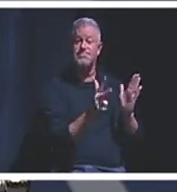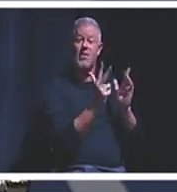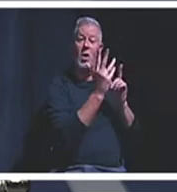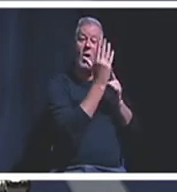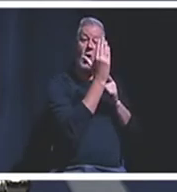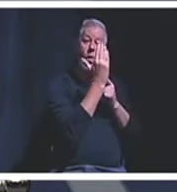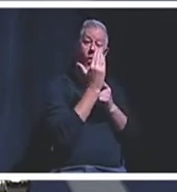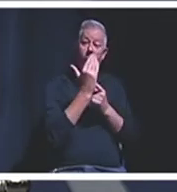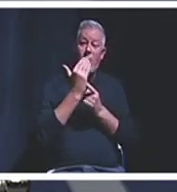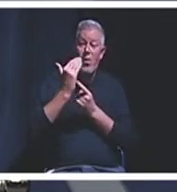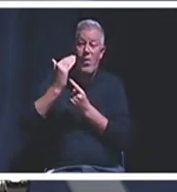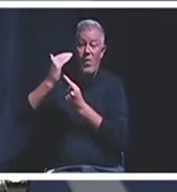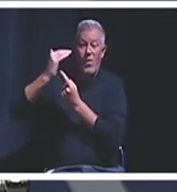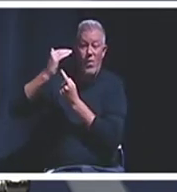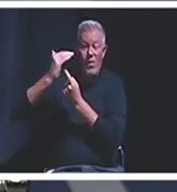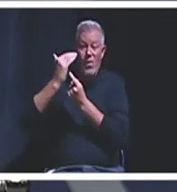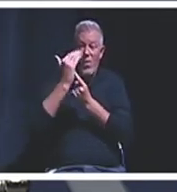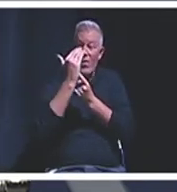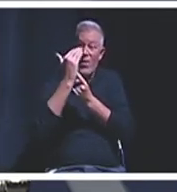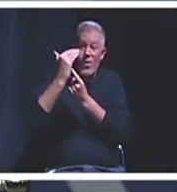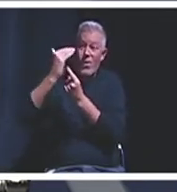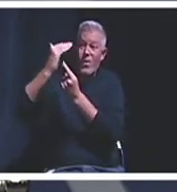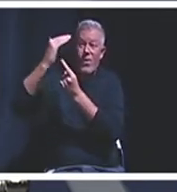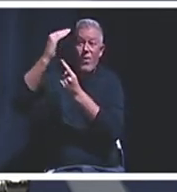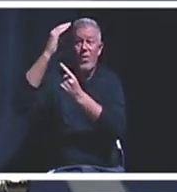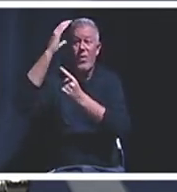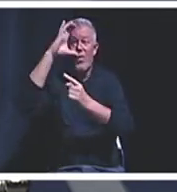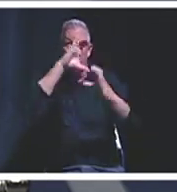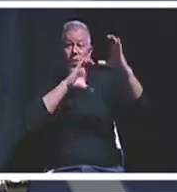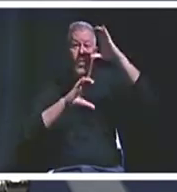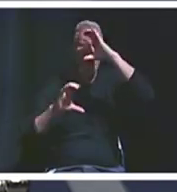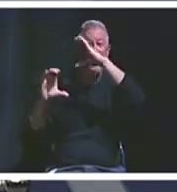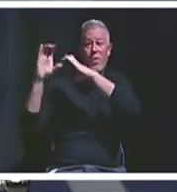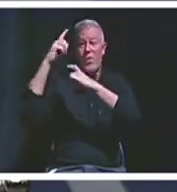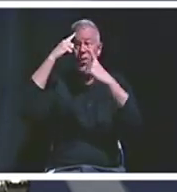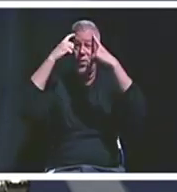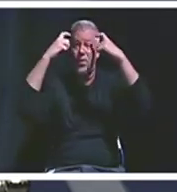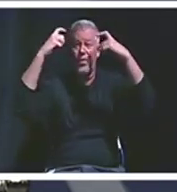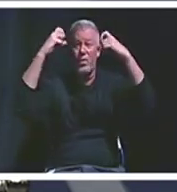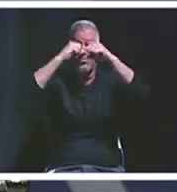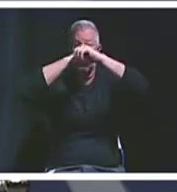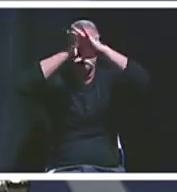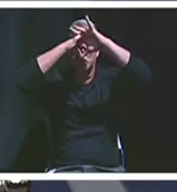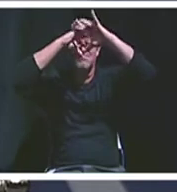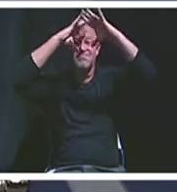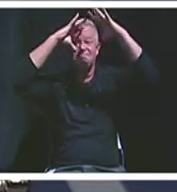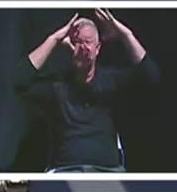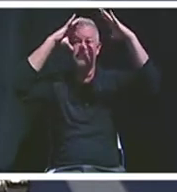sails, explore, dream, discover.